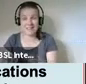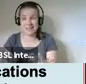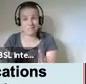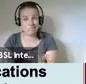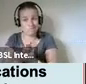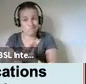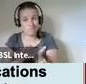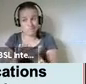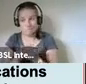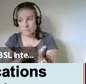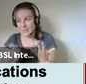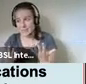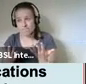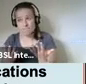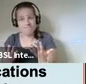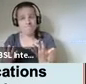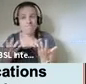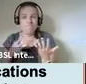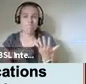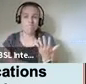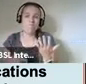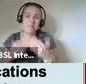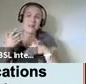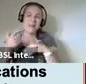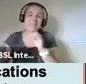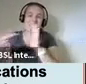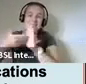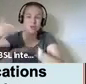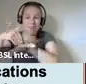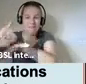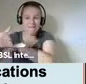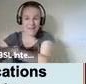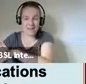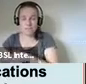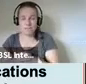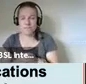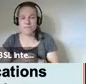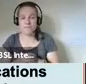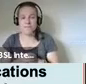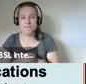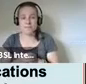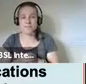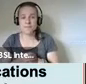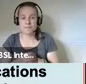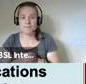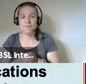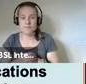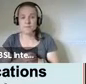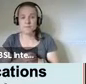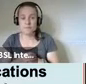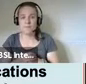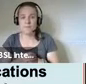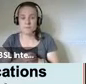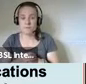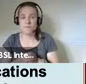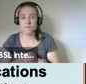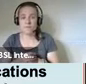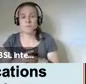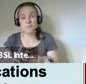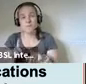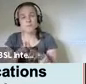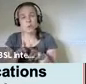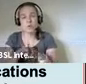bringing us up some additional implications. Also, trainings for those working with very